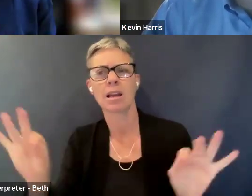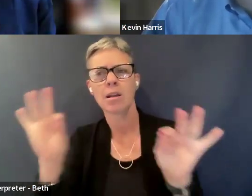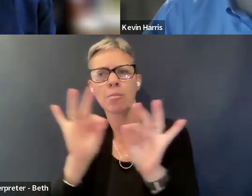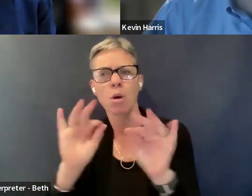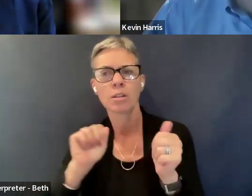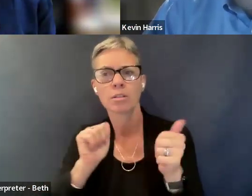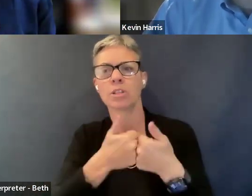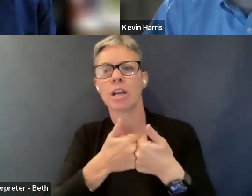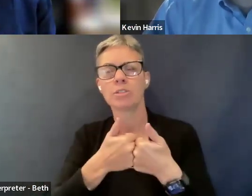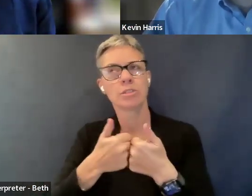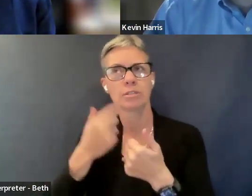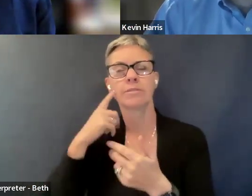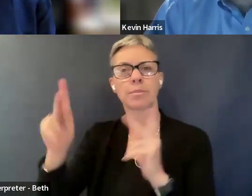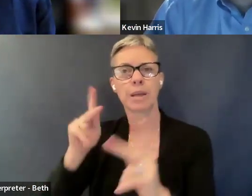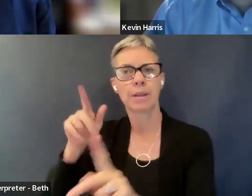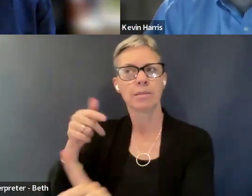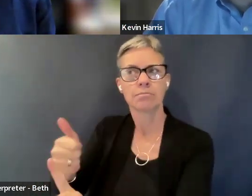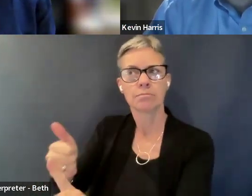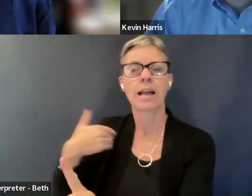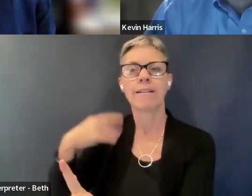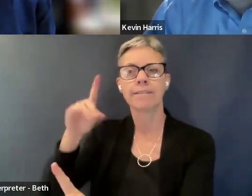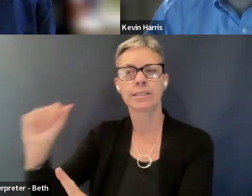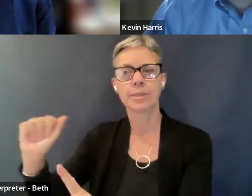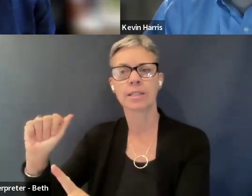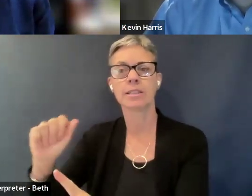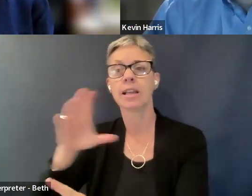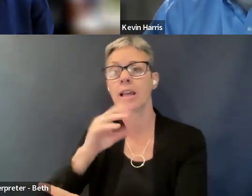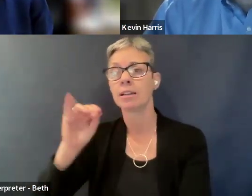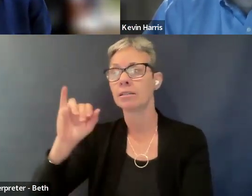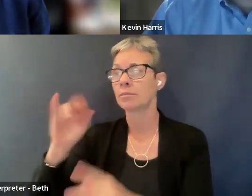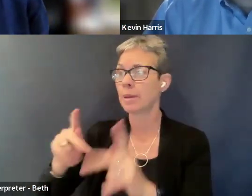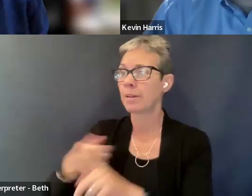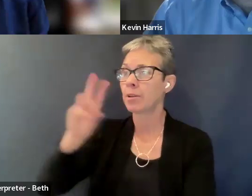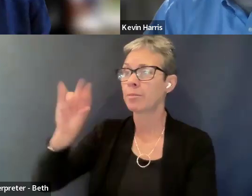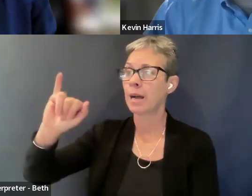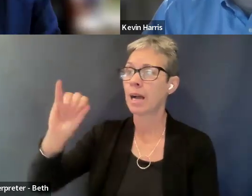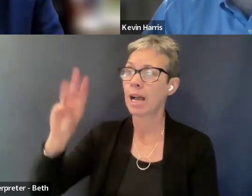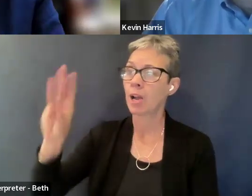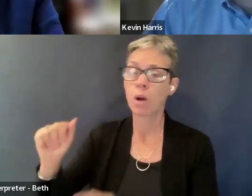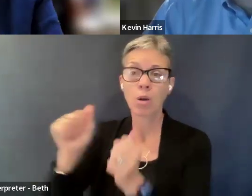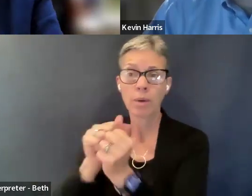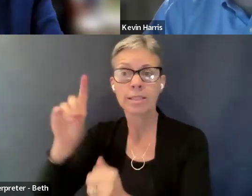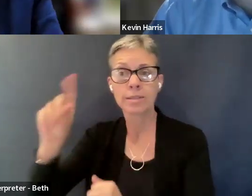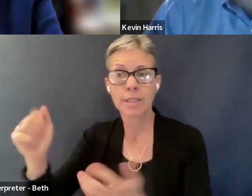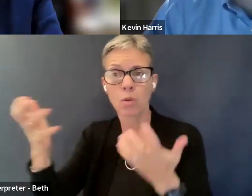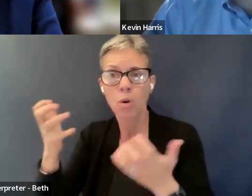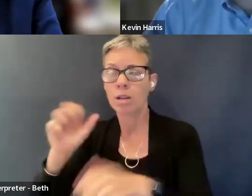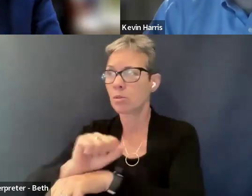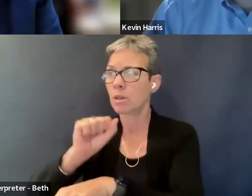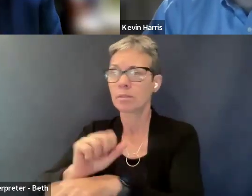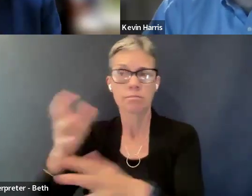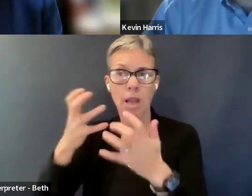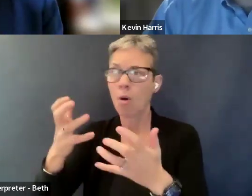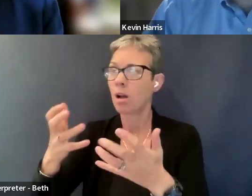with disabilities in Iowa face. Iowans with disabilities want to work. They want to contribute to society. They want to achieve financial independence just like anyone